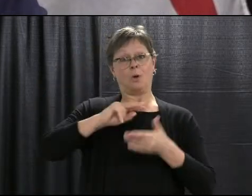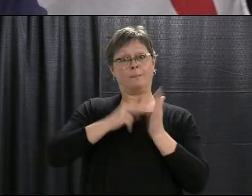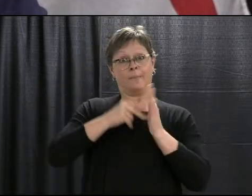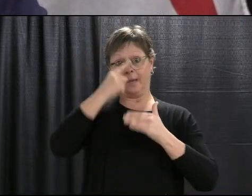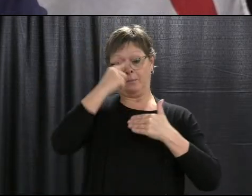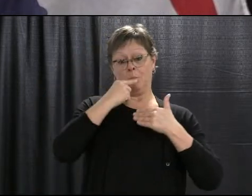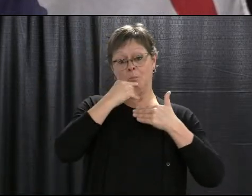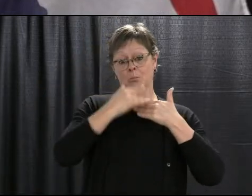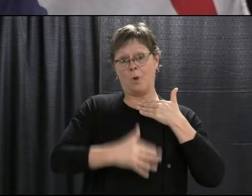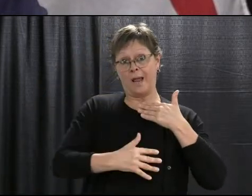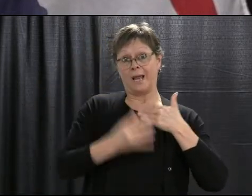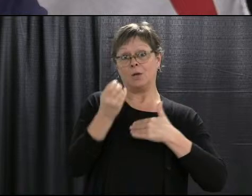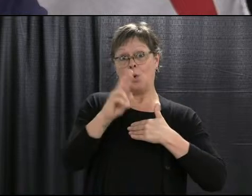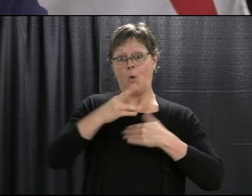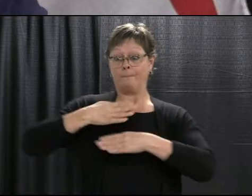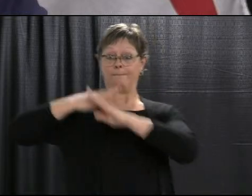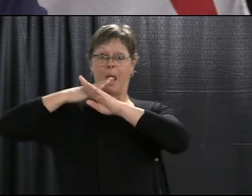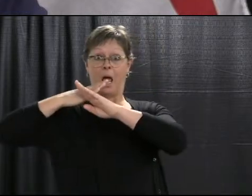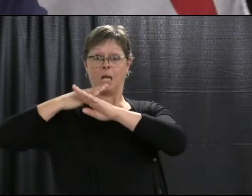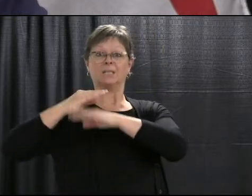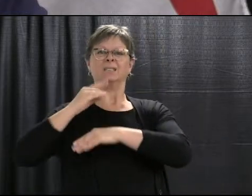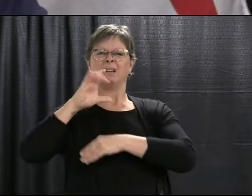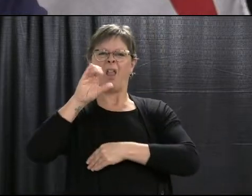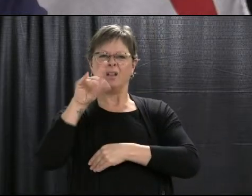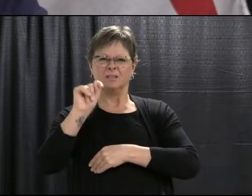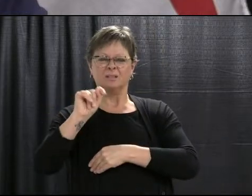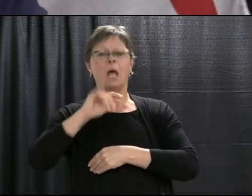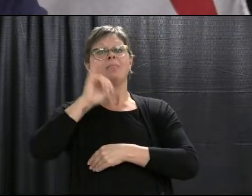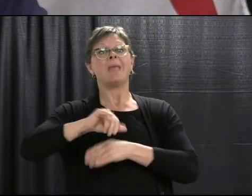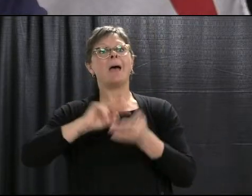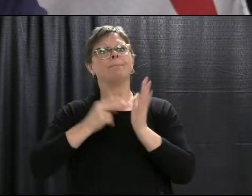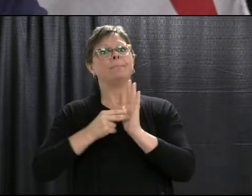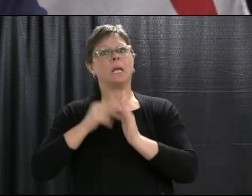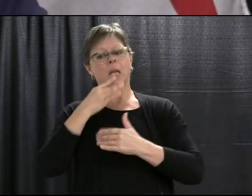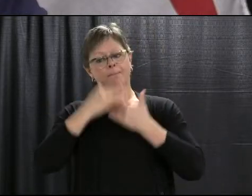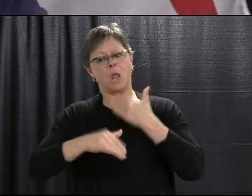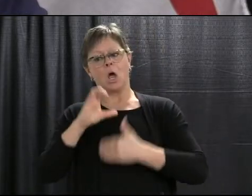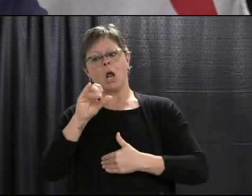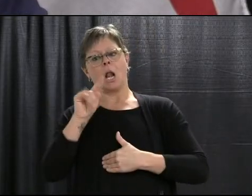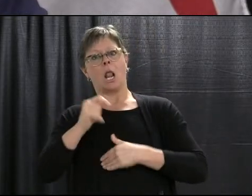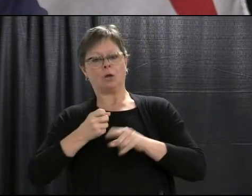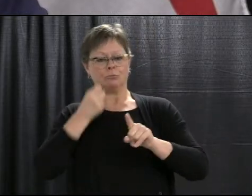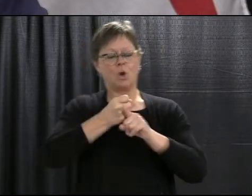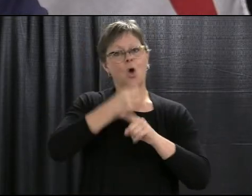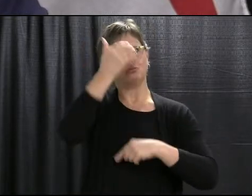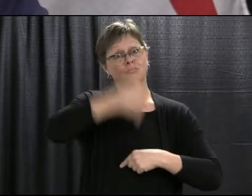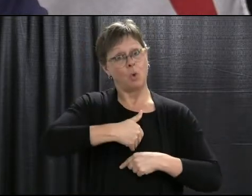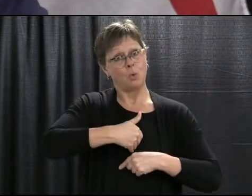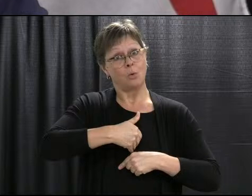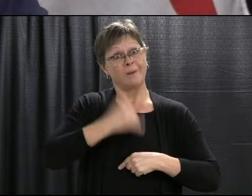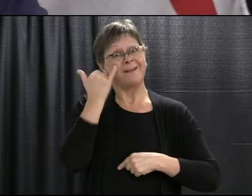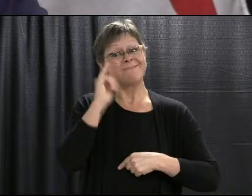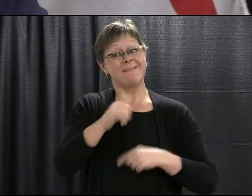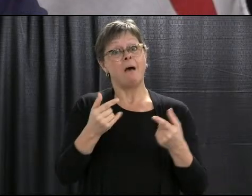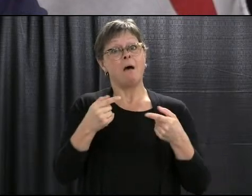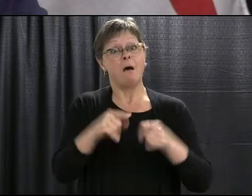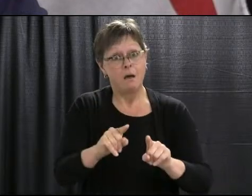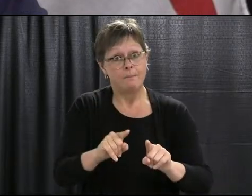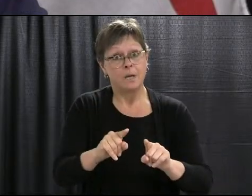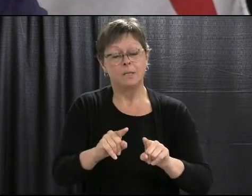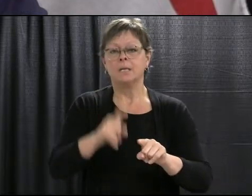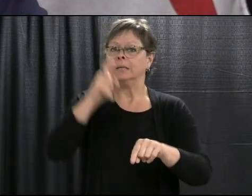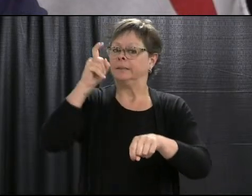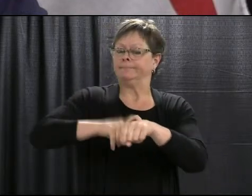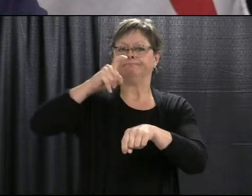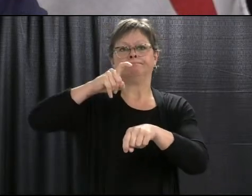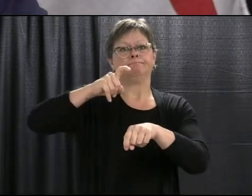blockage of the blood flow to the brain, that's an ischemic stroke. So if somebody gets an ischemic stroke, the sooner that clot is